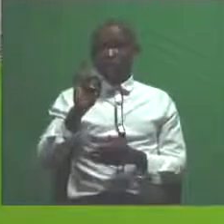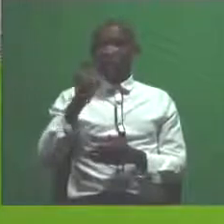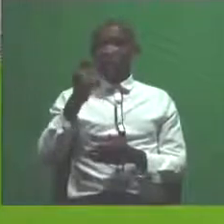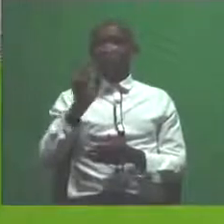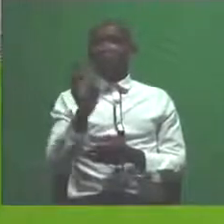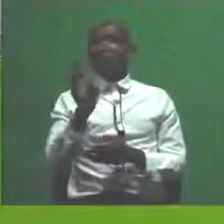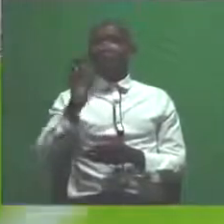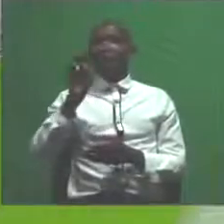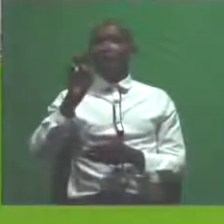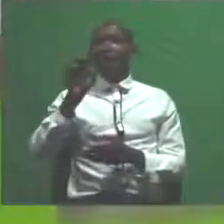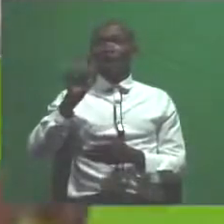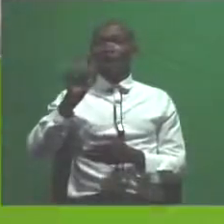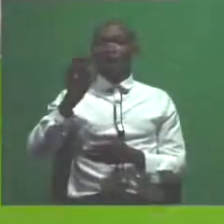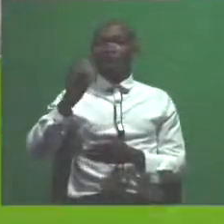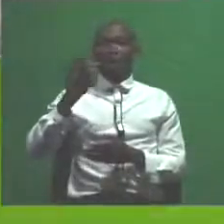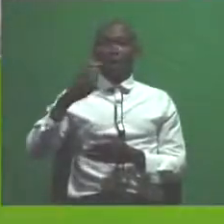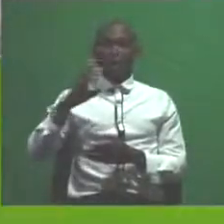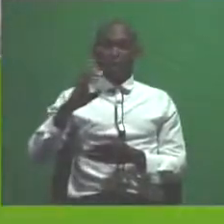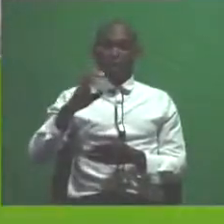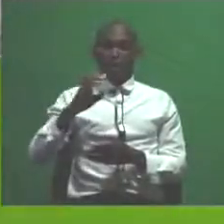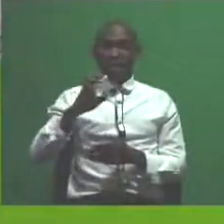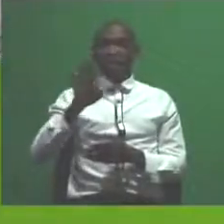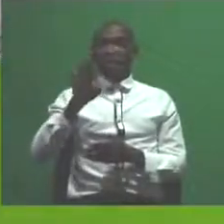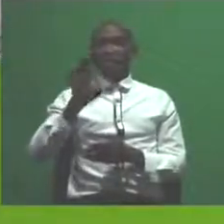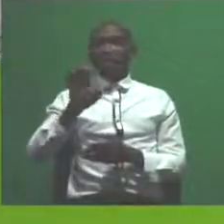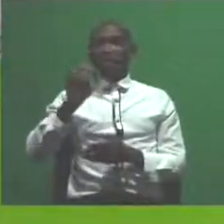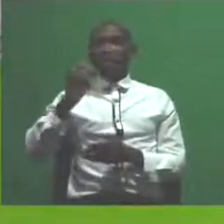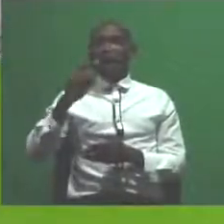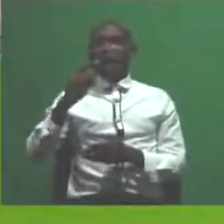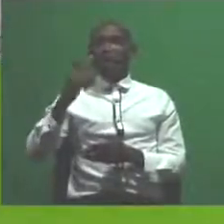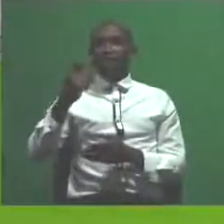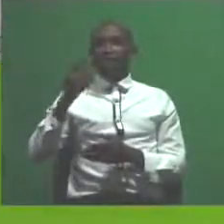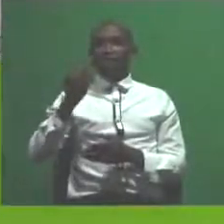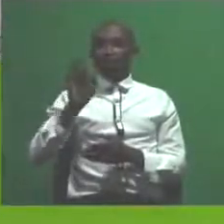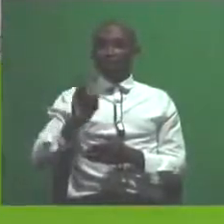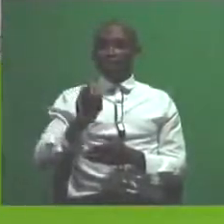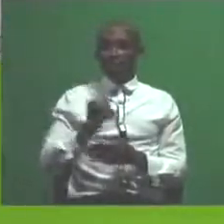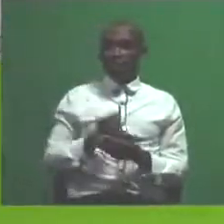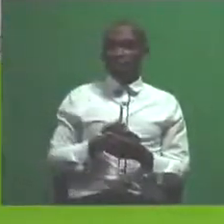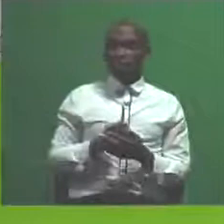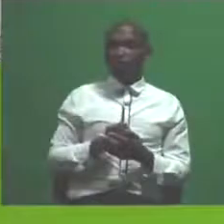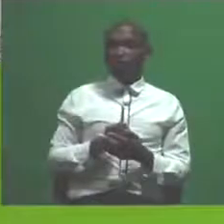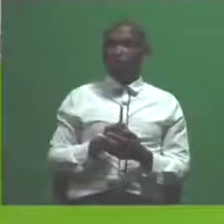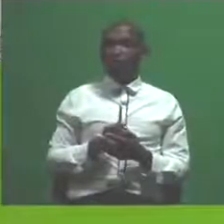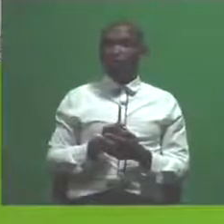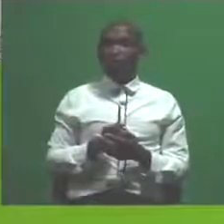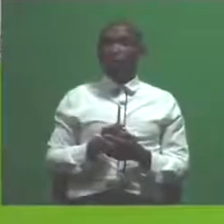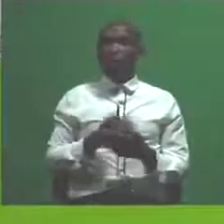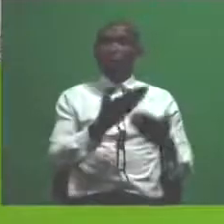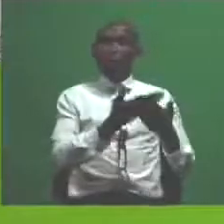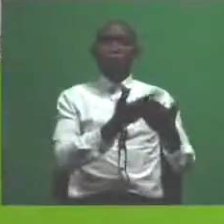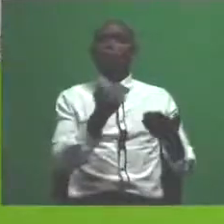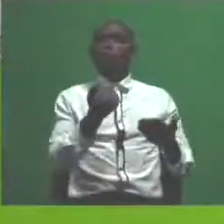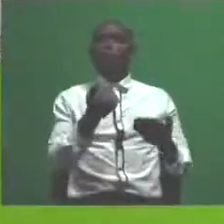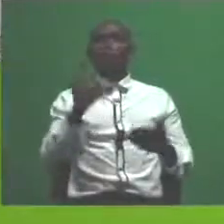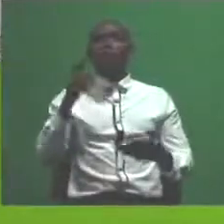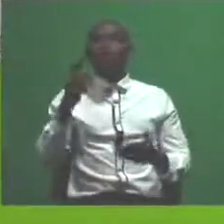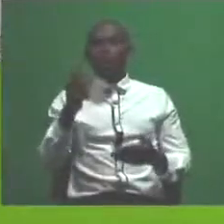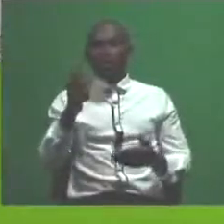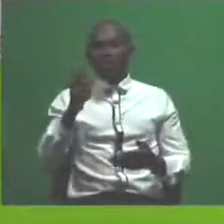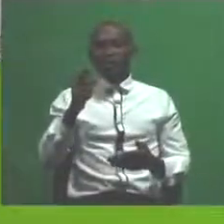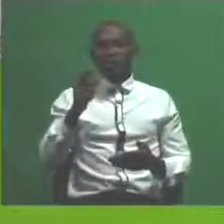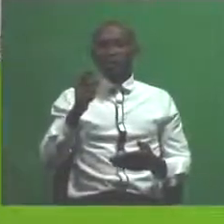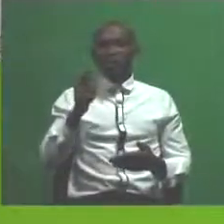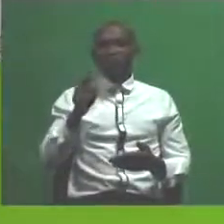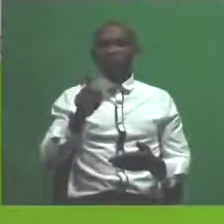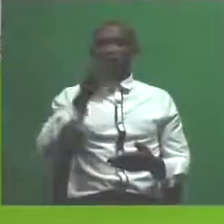endothermic reaction. It's an endothermic reaction. Why? Who can tell me